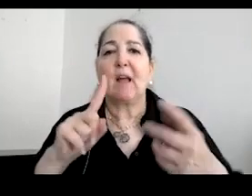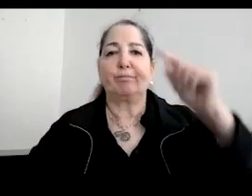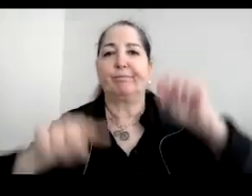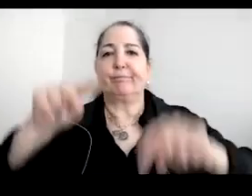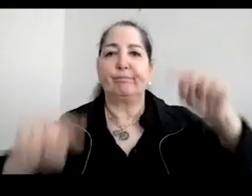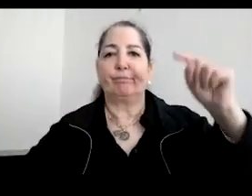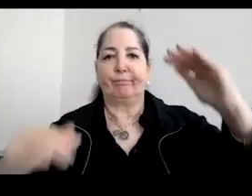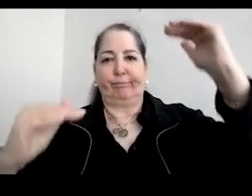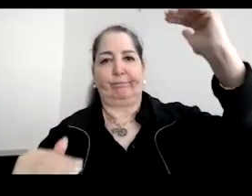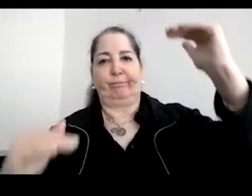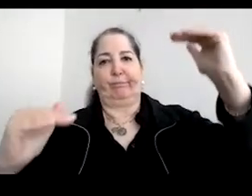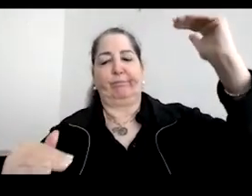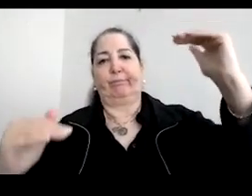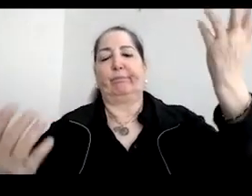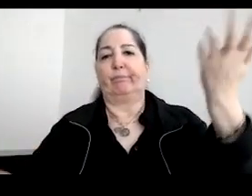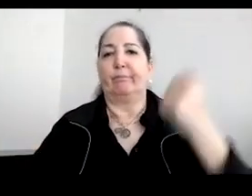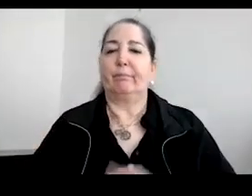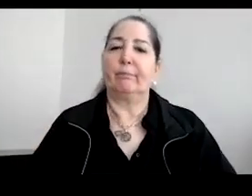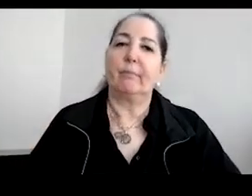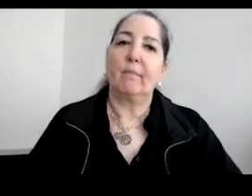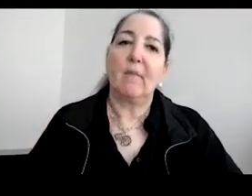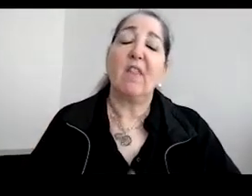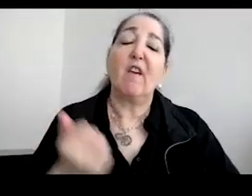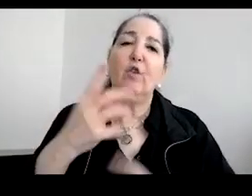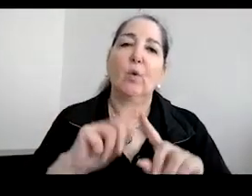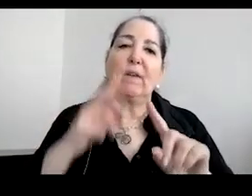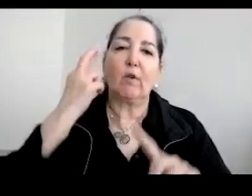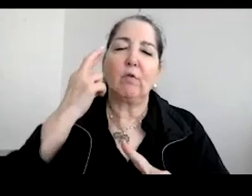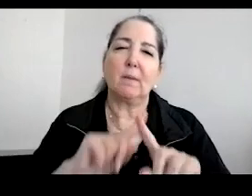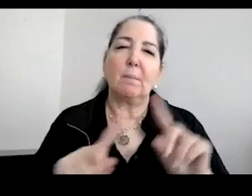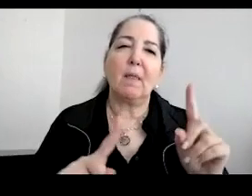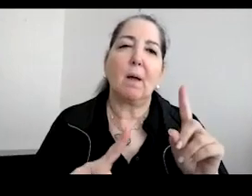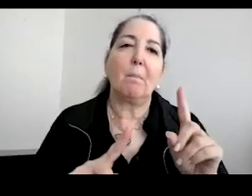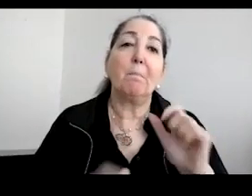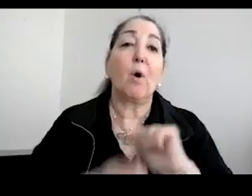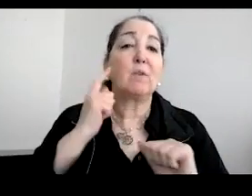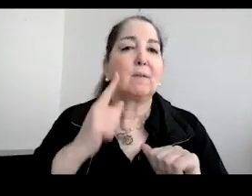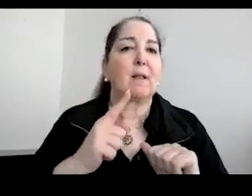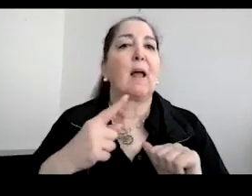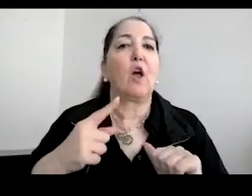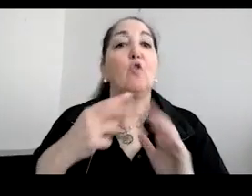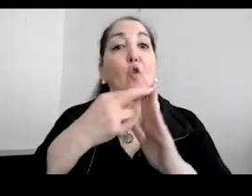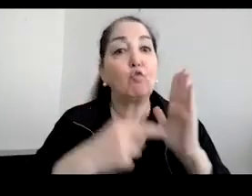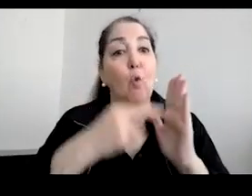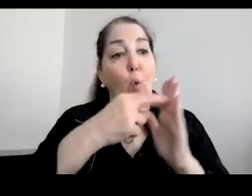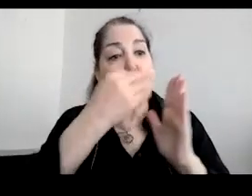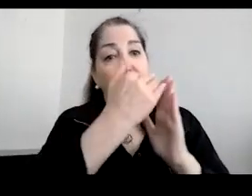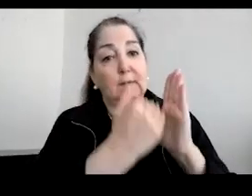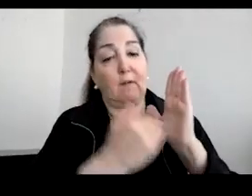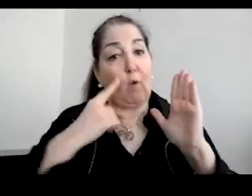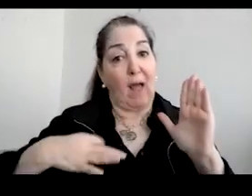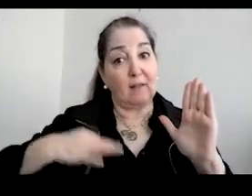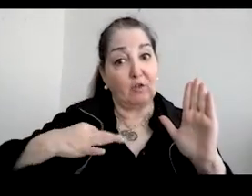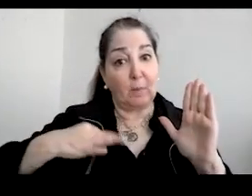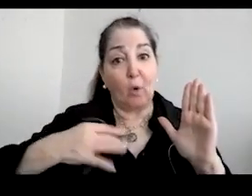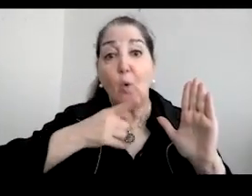couple of different things. Probably the largest reason is just those eligibility rules explicitly kind of cut out the types